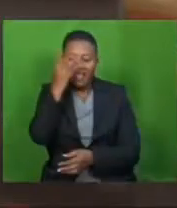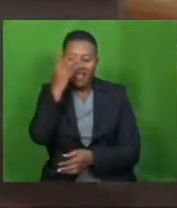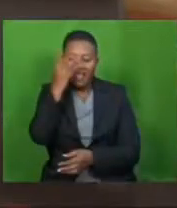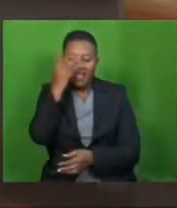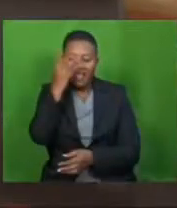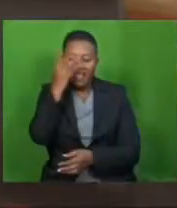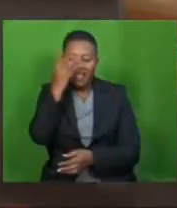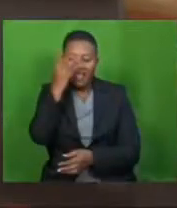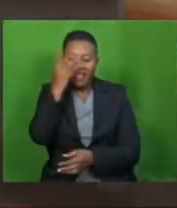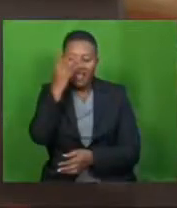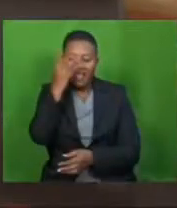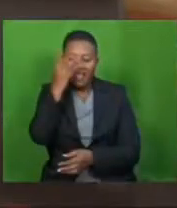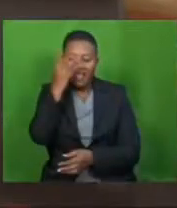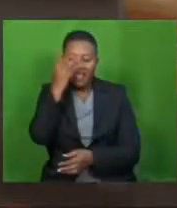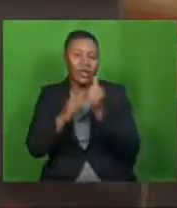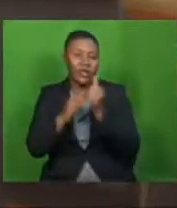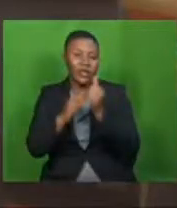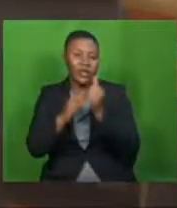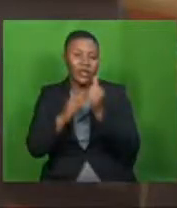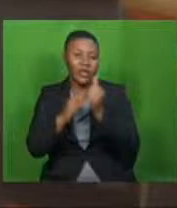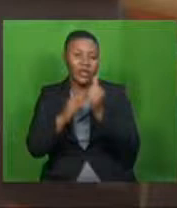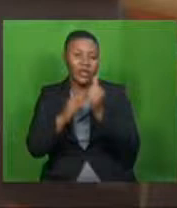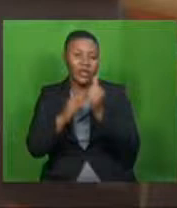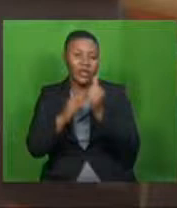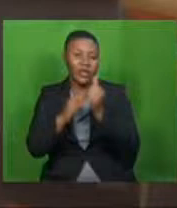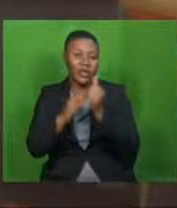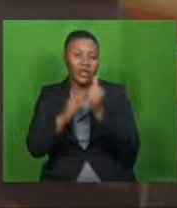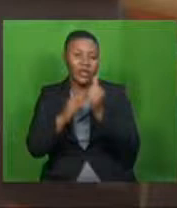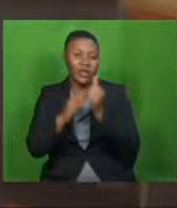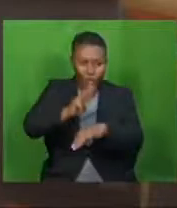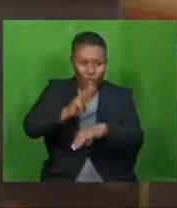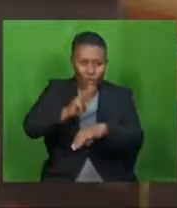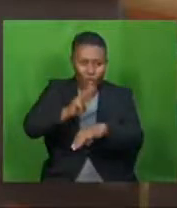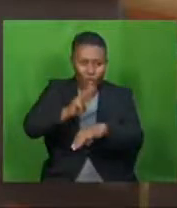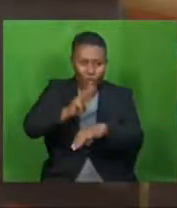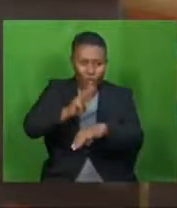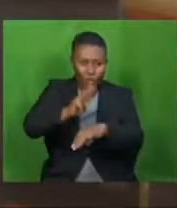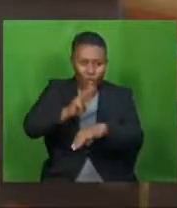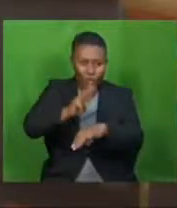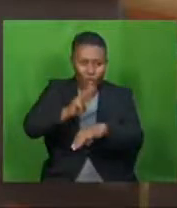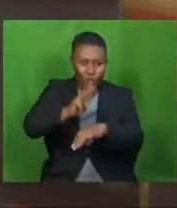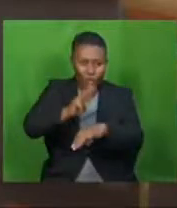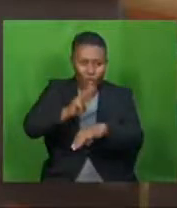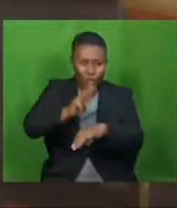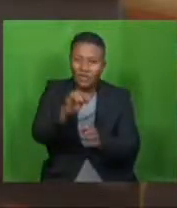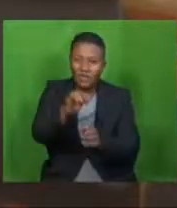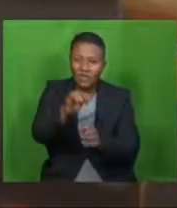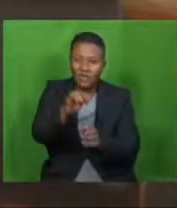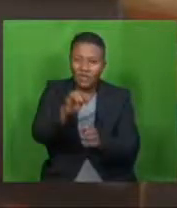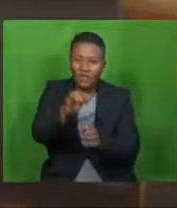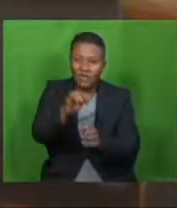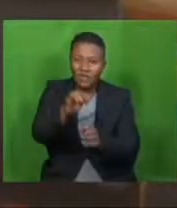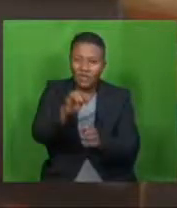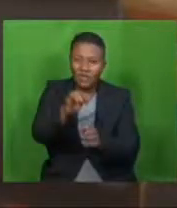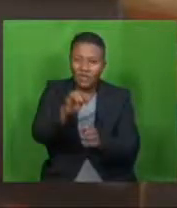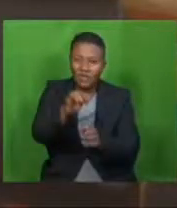vulnerable. That's the point I wanted him to add. Well since he didn't add, I have added it for him. Well noted.